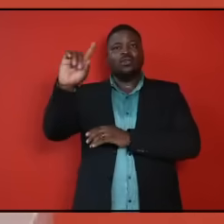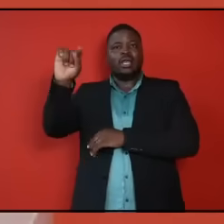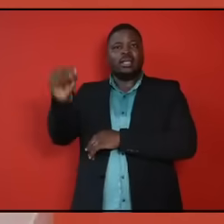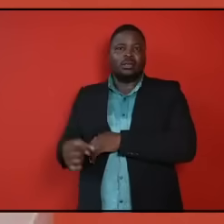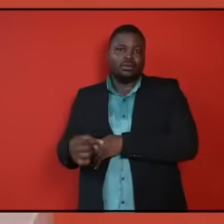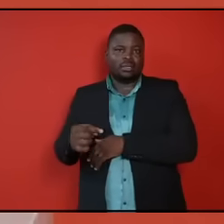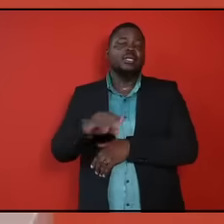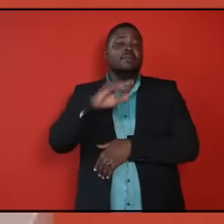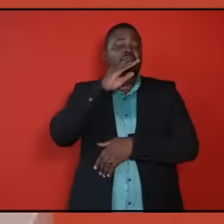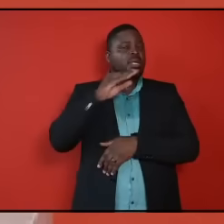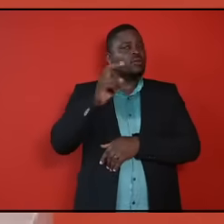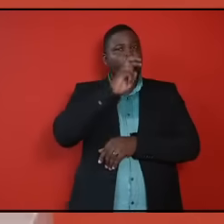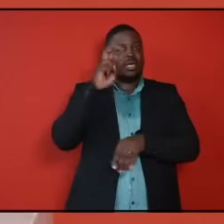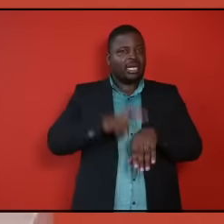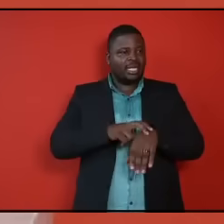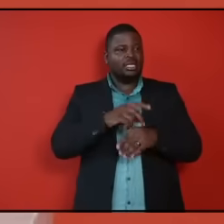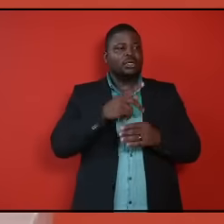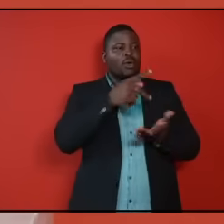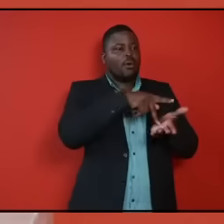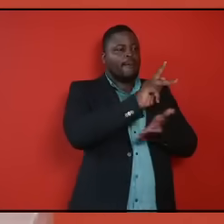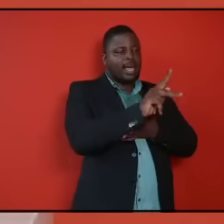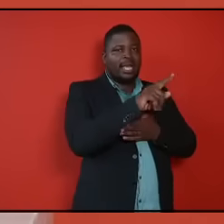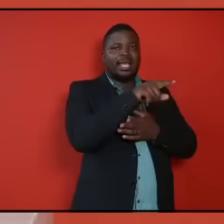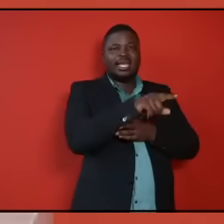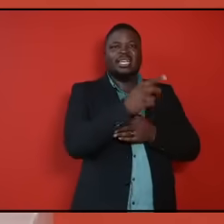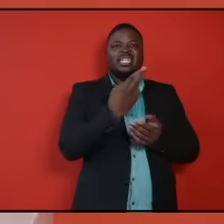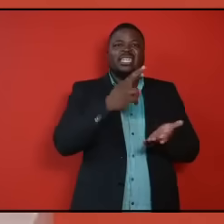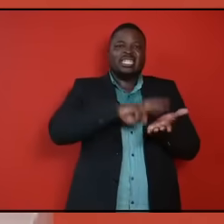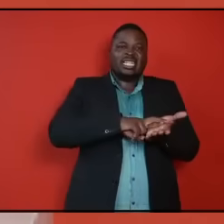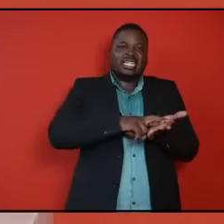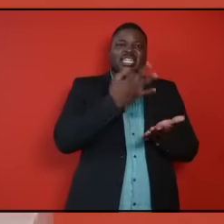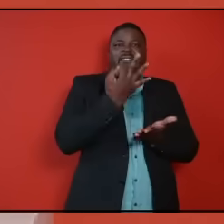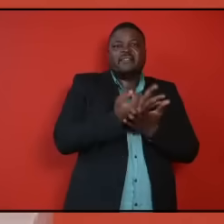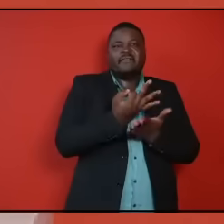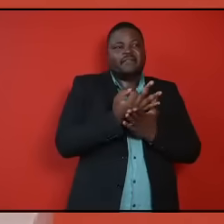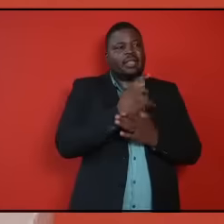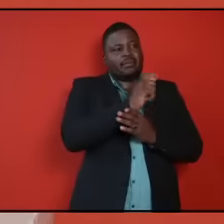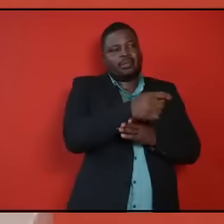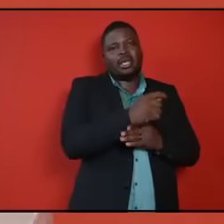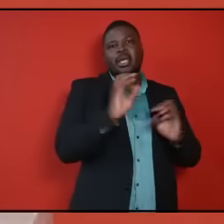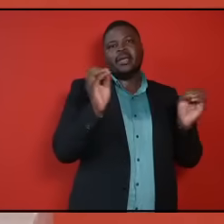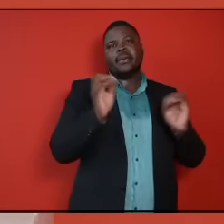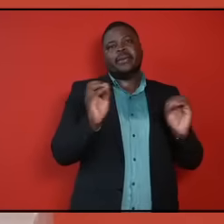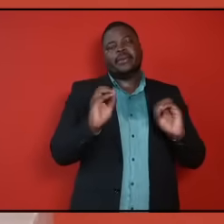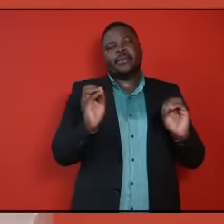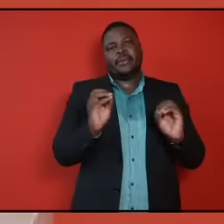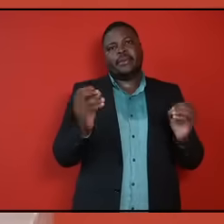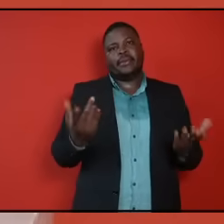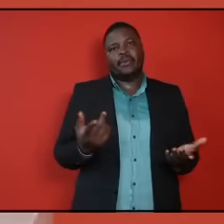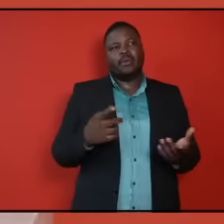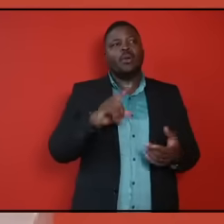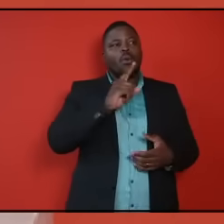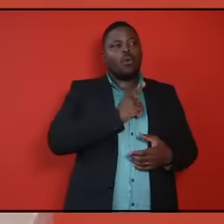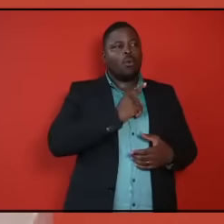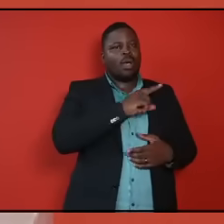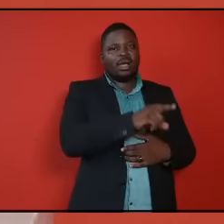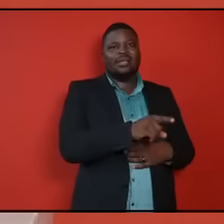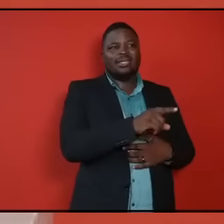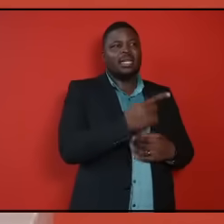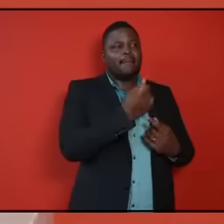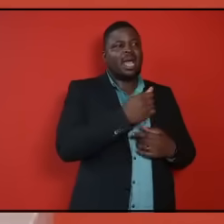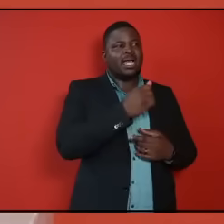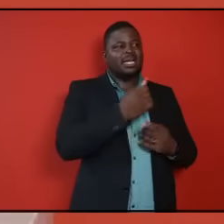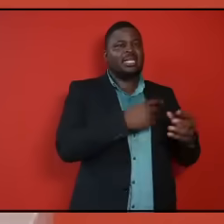fee because they will build that registration fee into the fees. What nonsense is that?